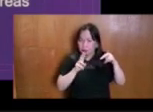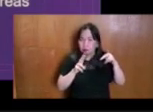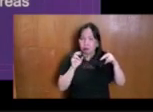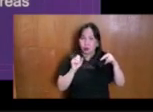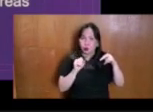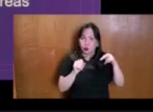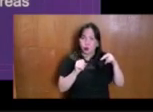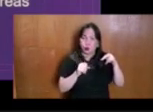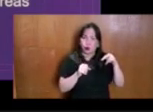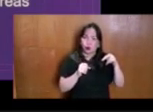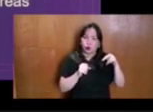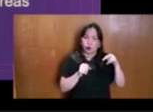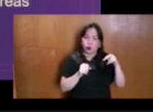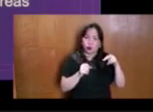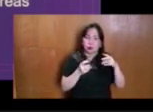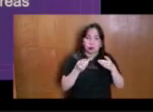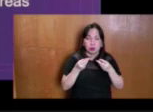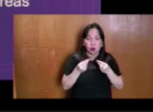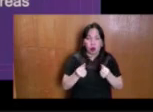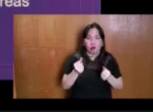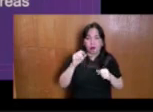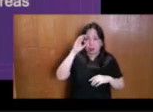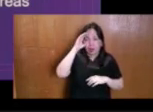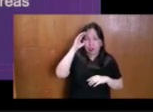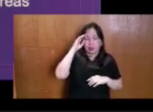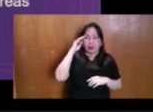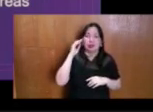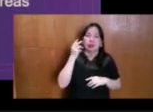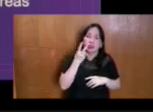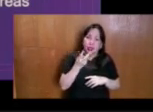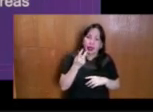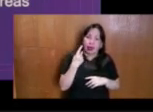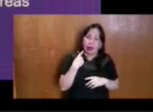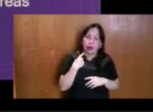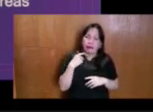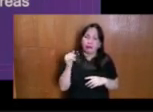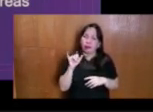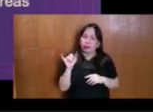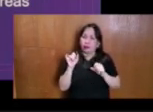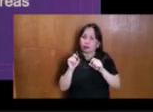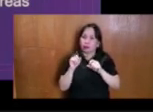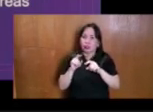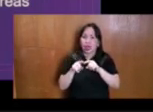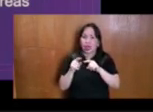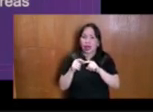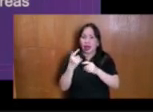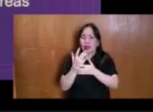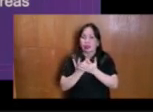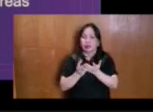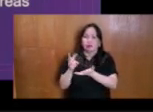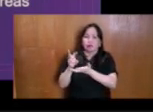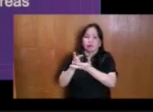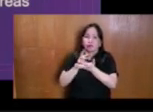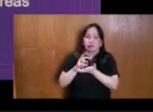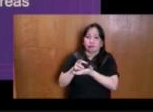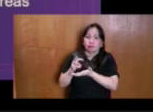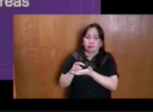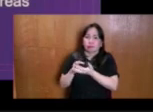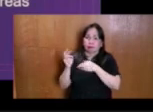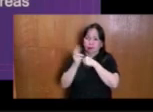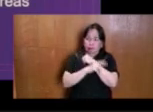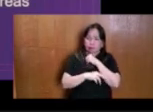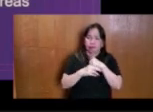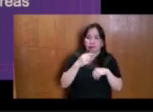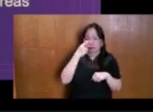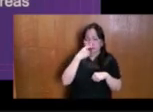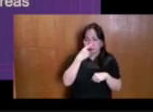to address cancer. And you see this also happening already in some of the areas, in some of the regions like